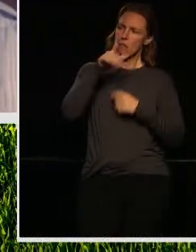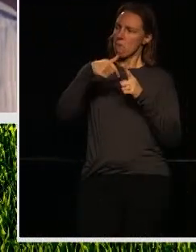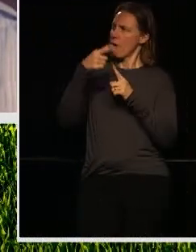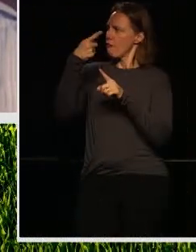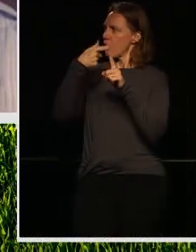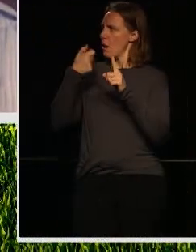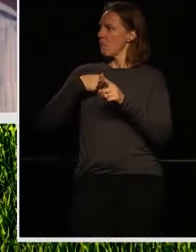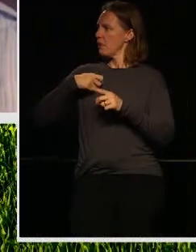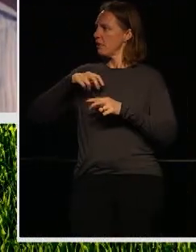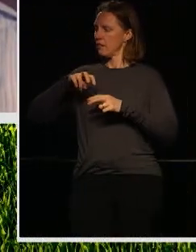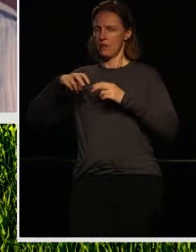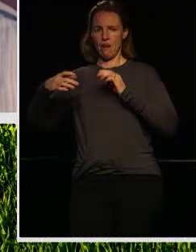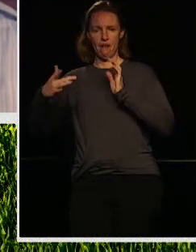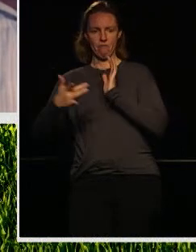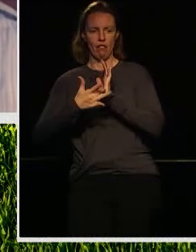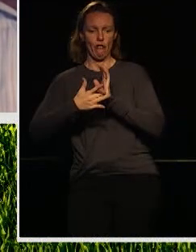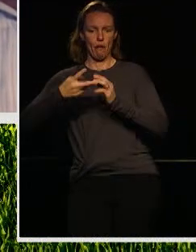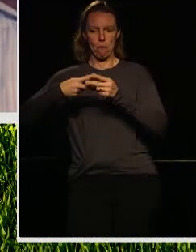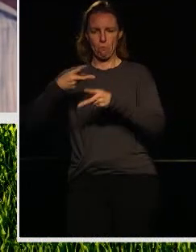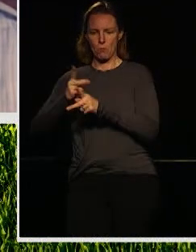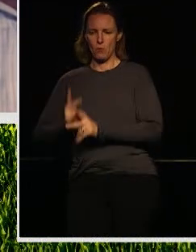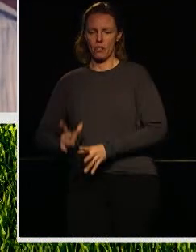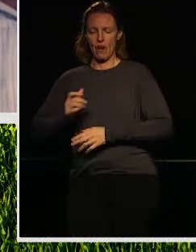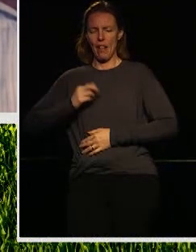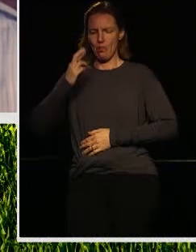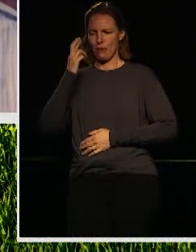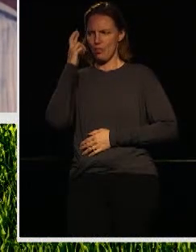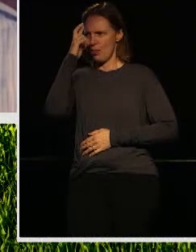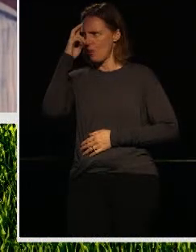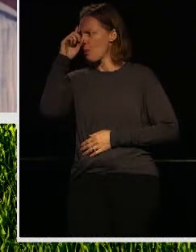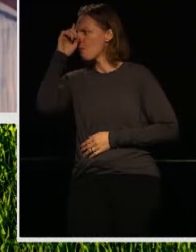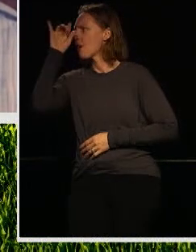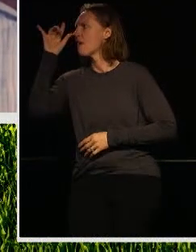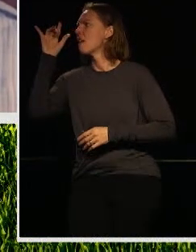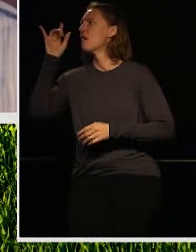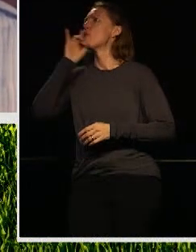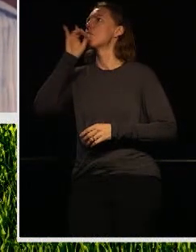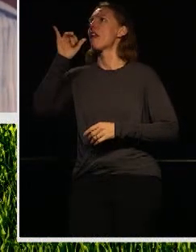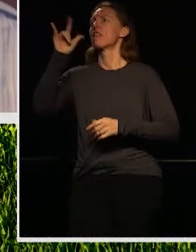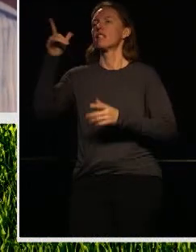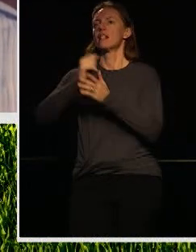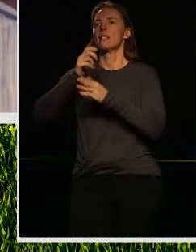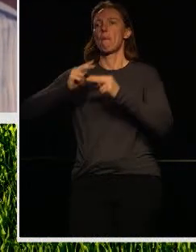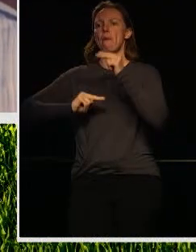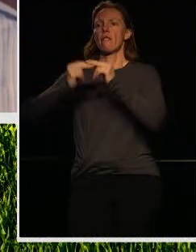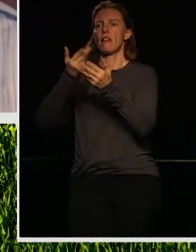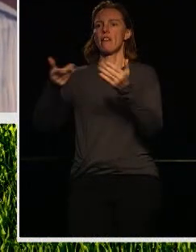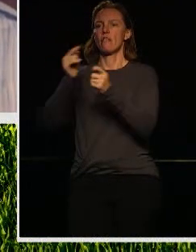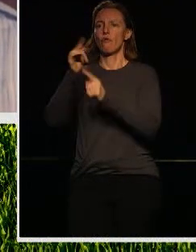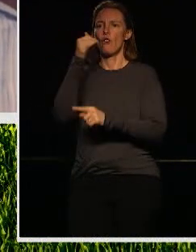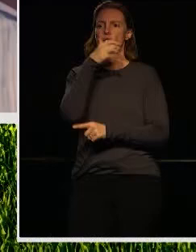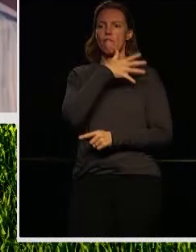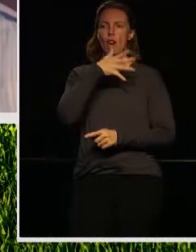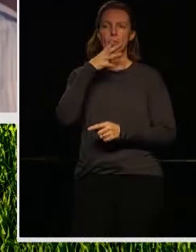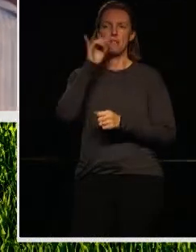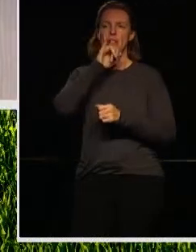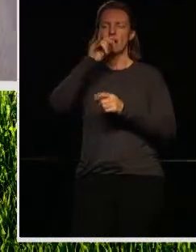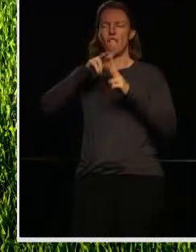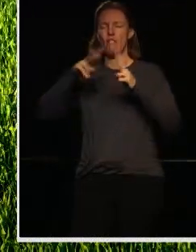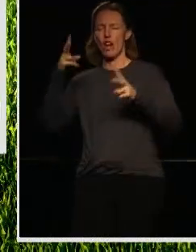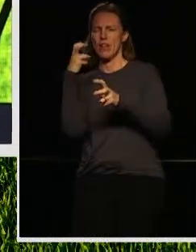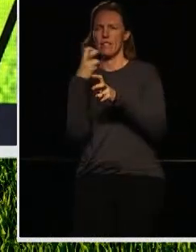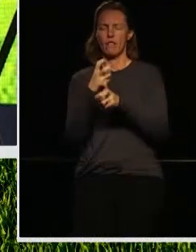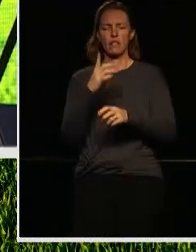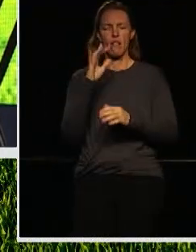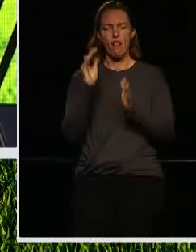technology producer. And the reality is that building things for farms is really difficult. Often,